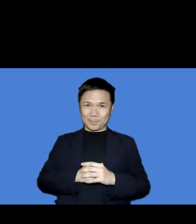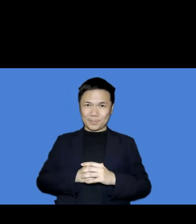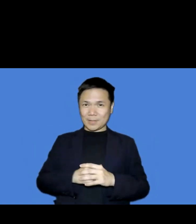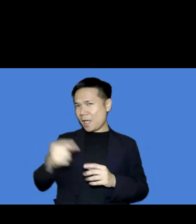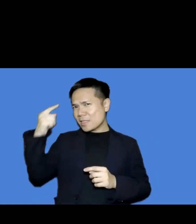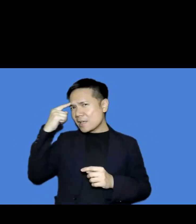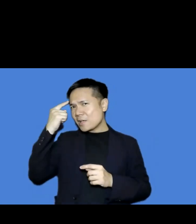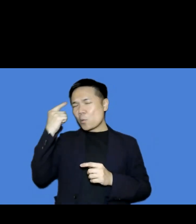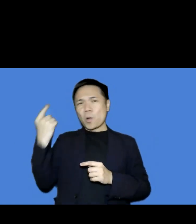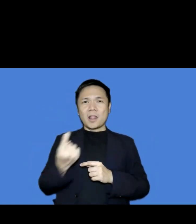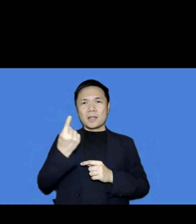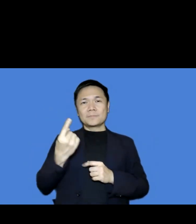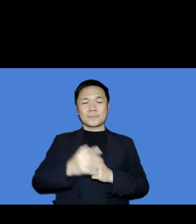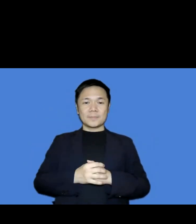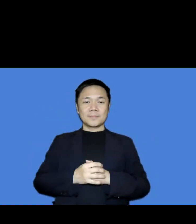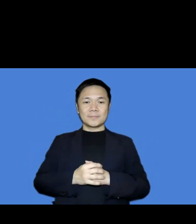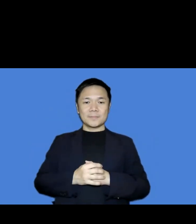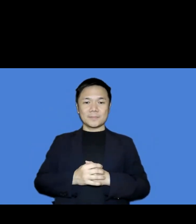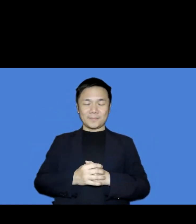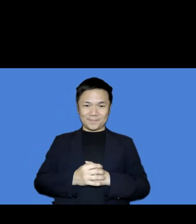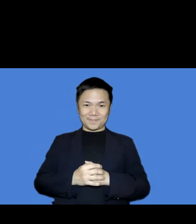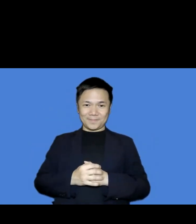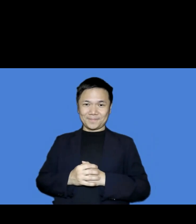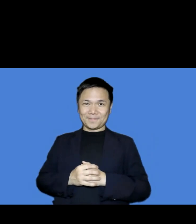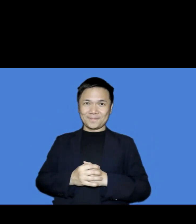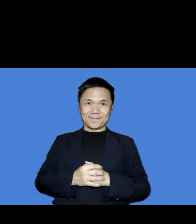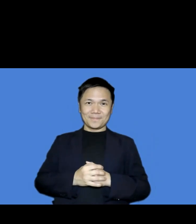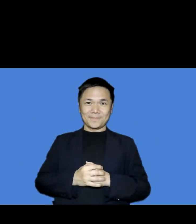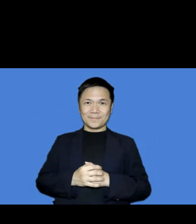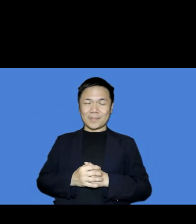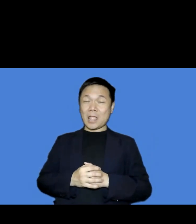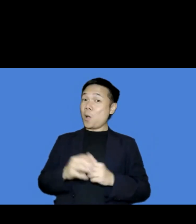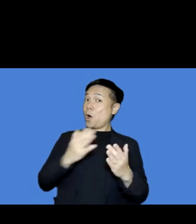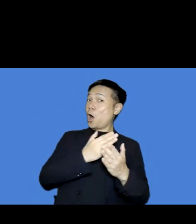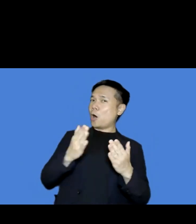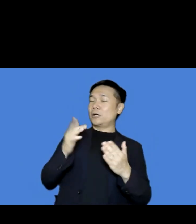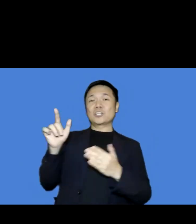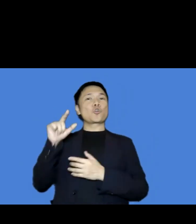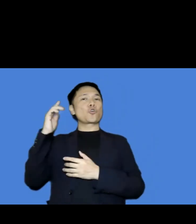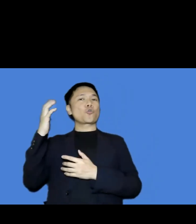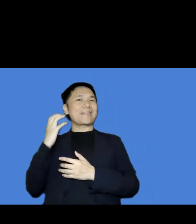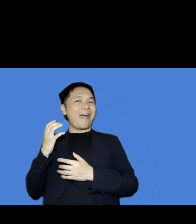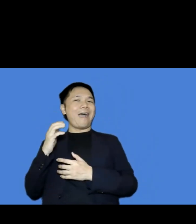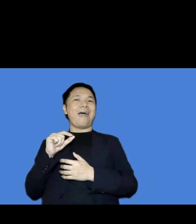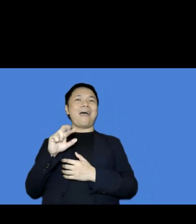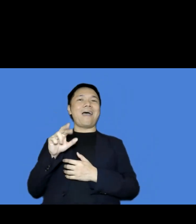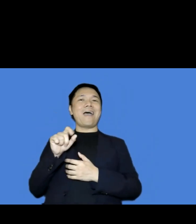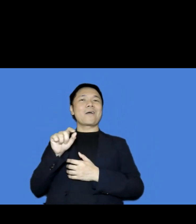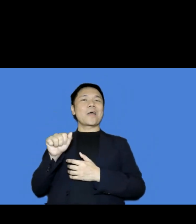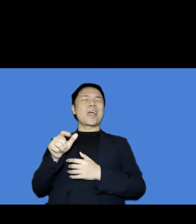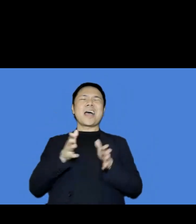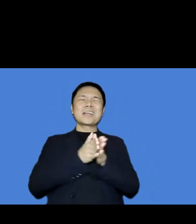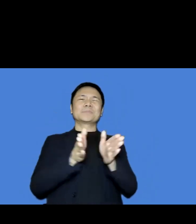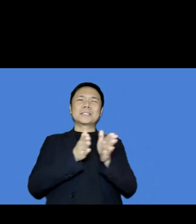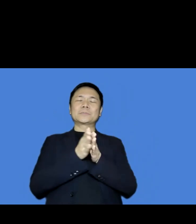think very well established and explained by Greta about the four pillars of